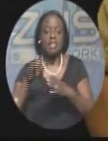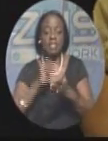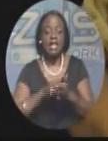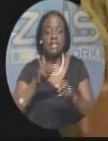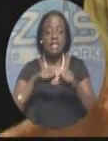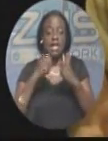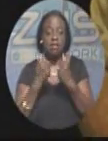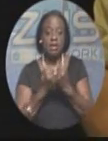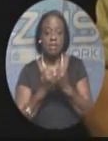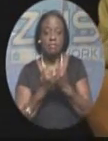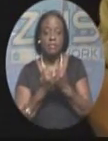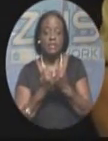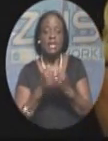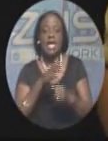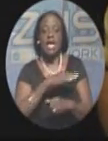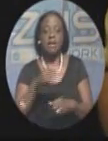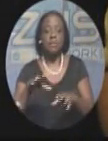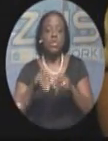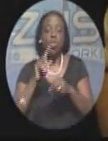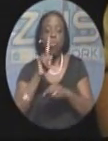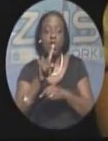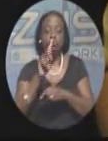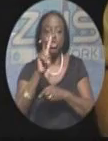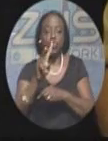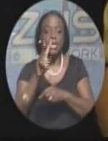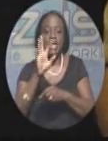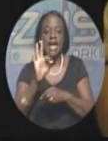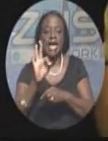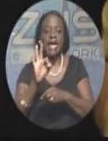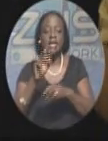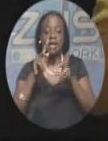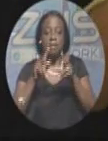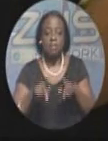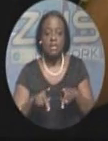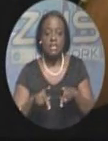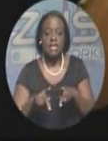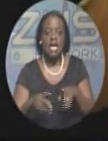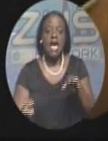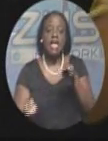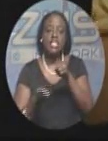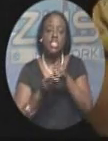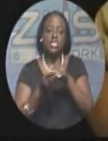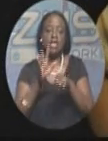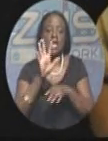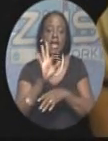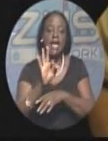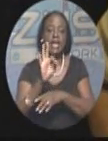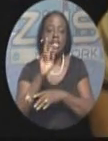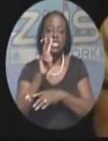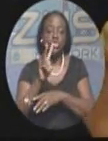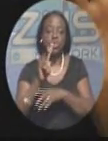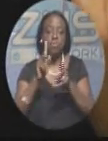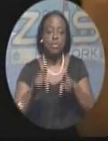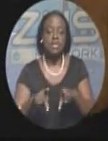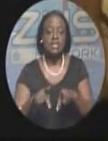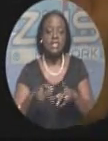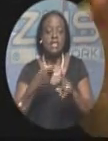Marshall Road, the general vicinity, 129 persons, and an additional 92 persons from the Carmichael Road